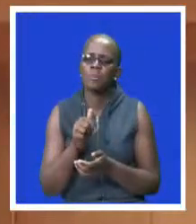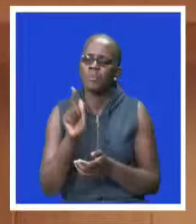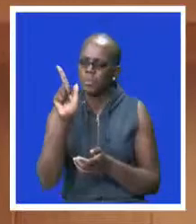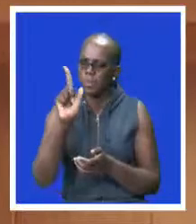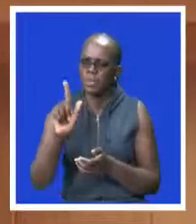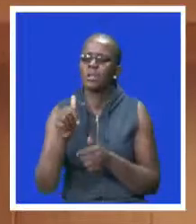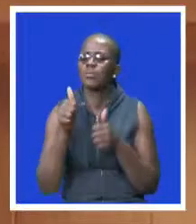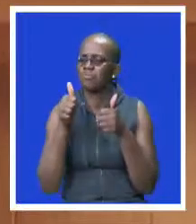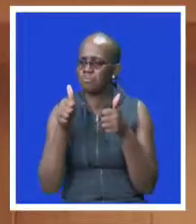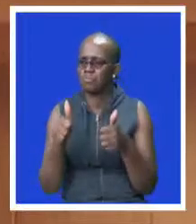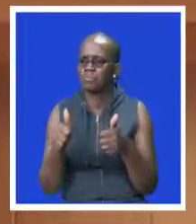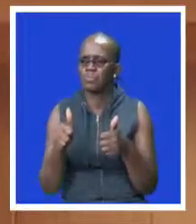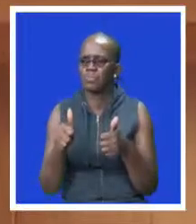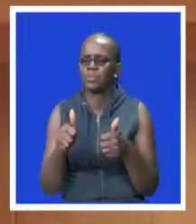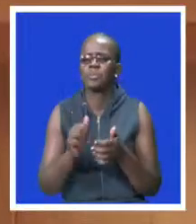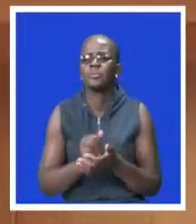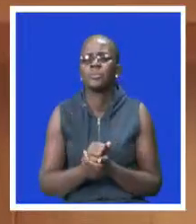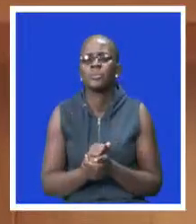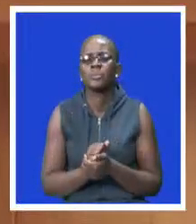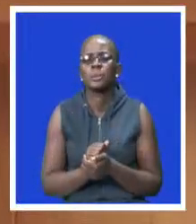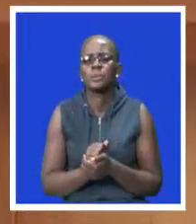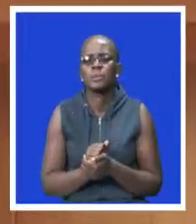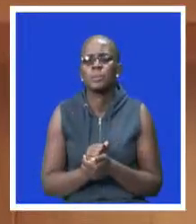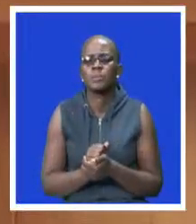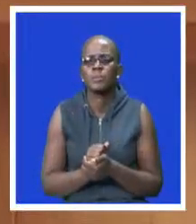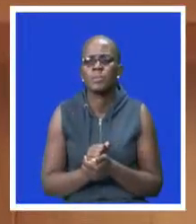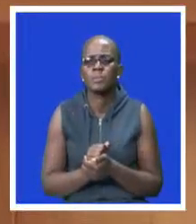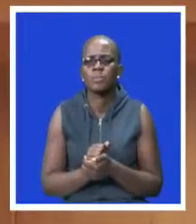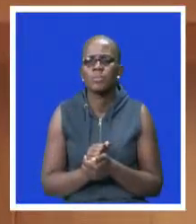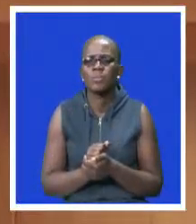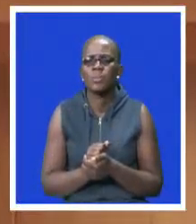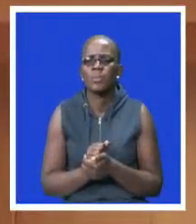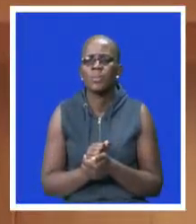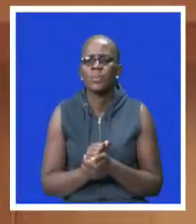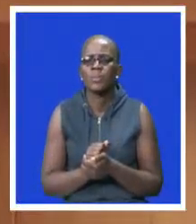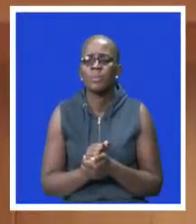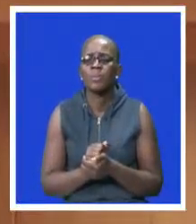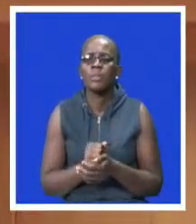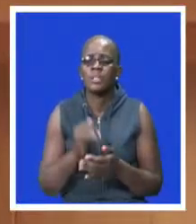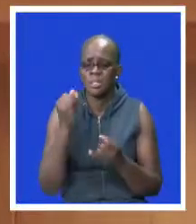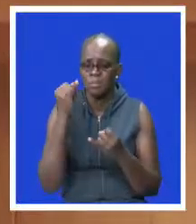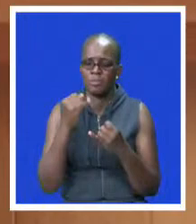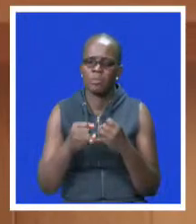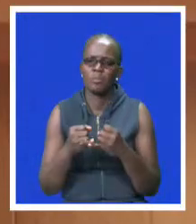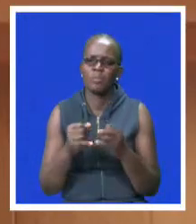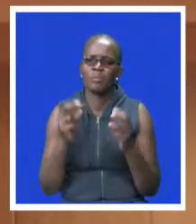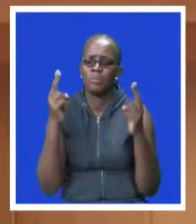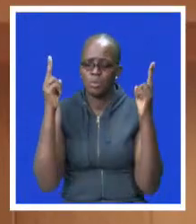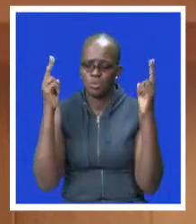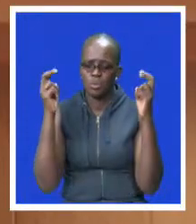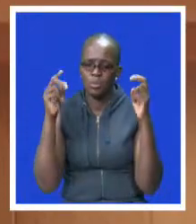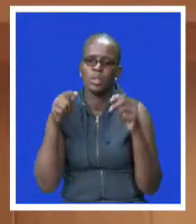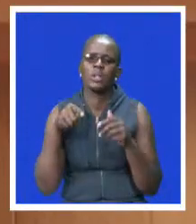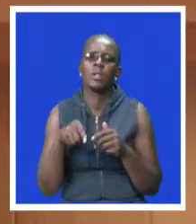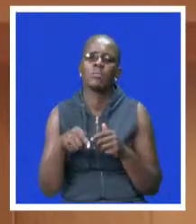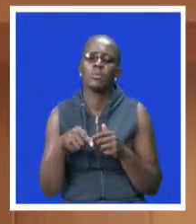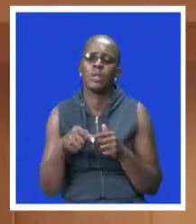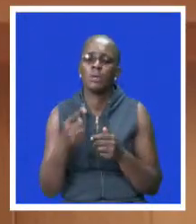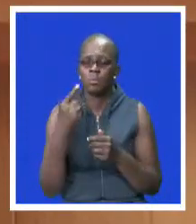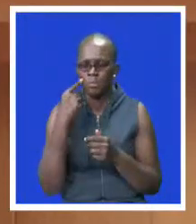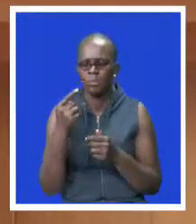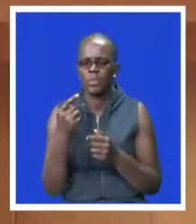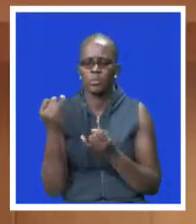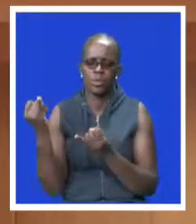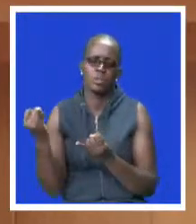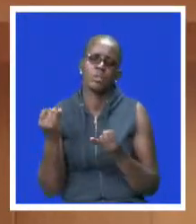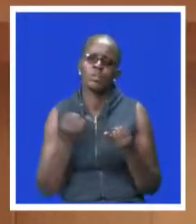what? The correct language. So we do come to the end of our lesson today, where we are looking at the introduction to informal writing,